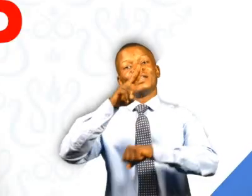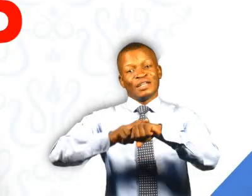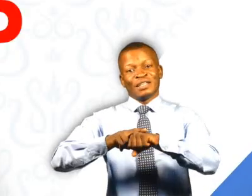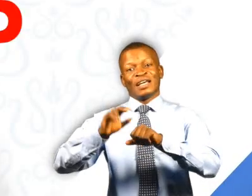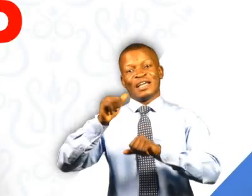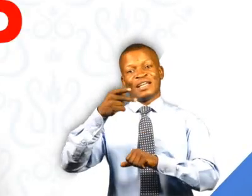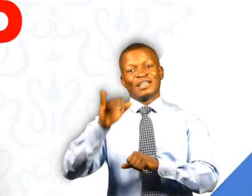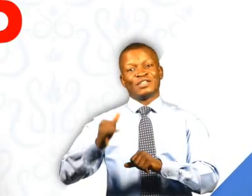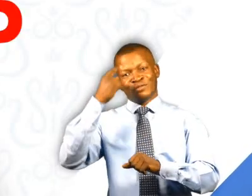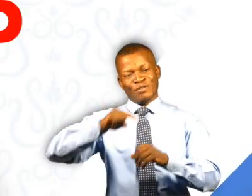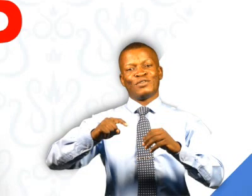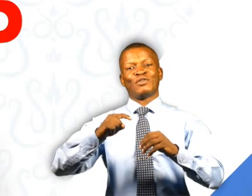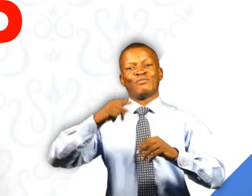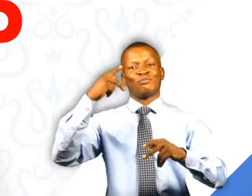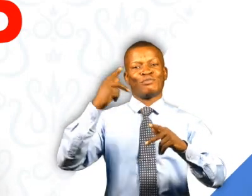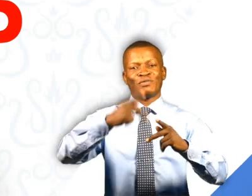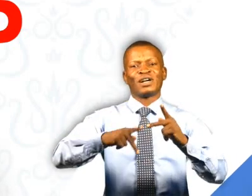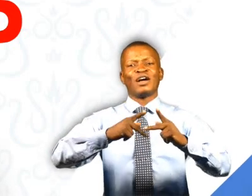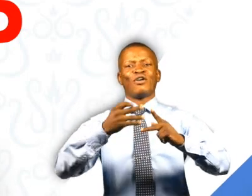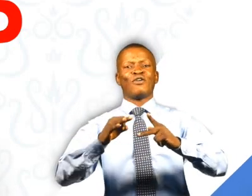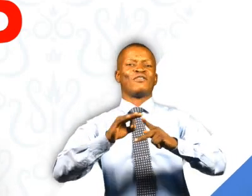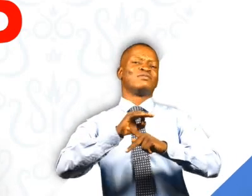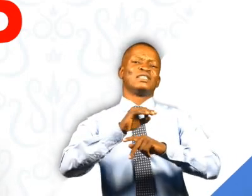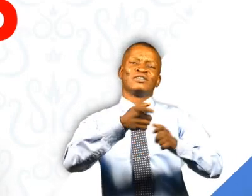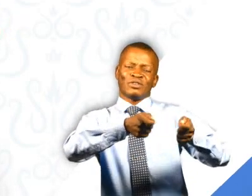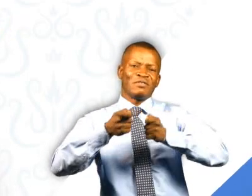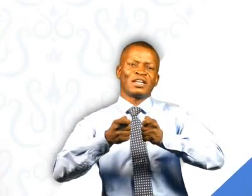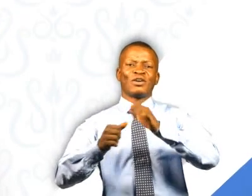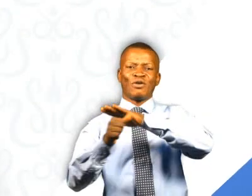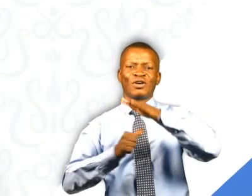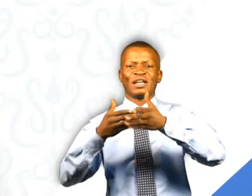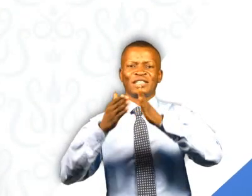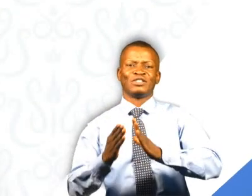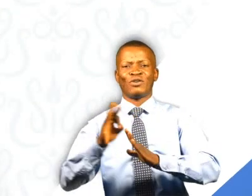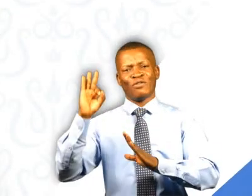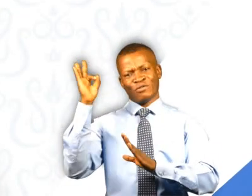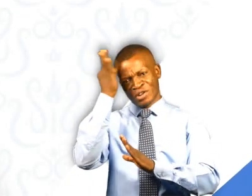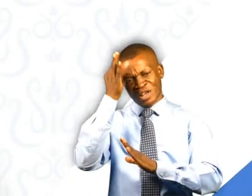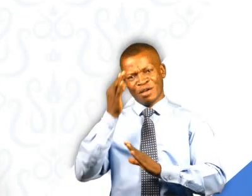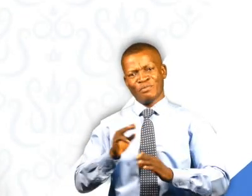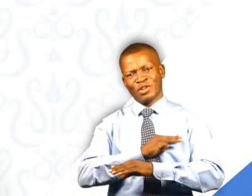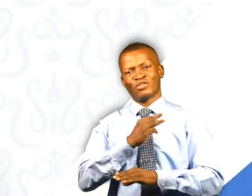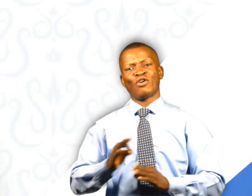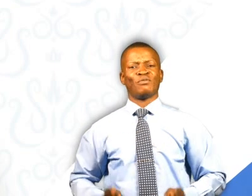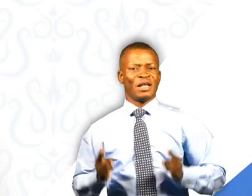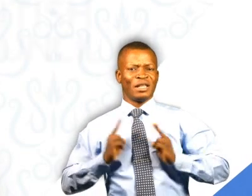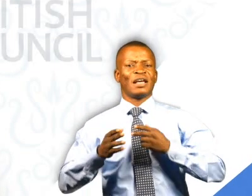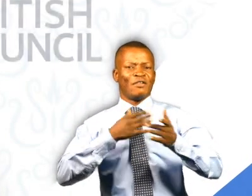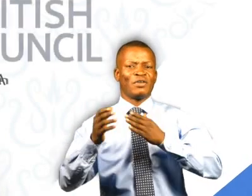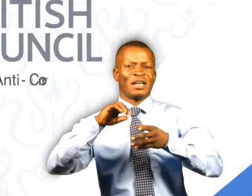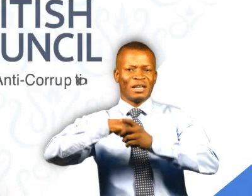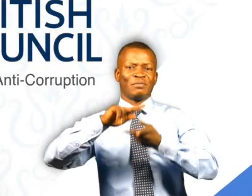The National Agency for Prohibition of Trafficking in Persons, NAPTIP, under the leadership of the Federal Ministry of Humanitarian Affairs